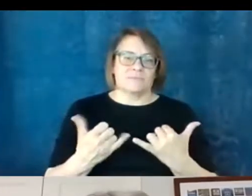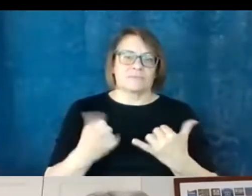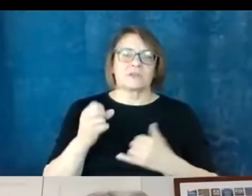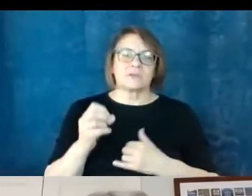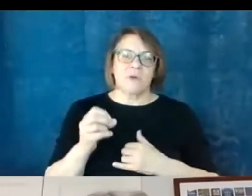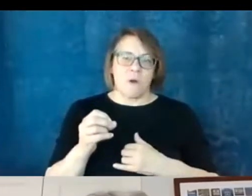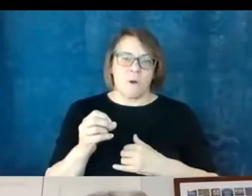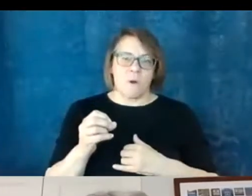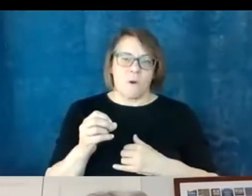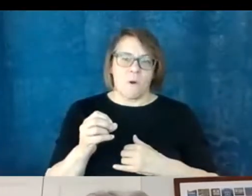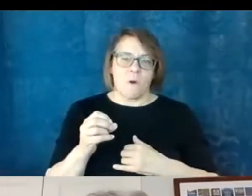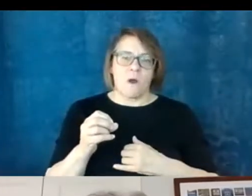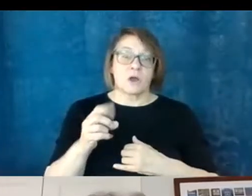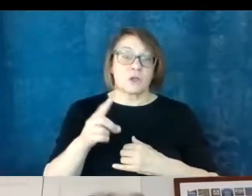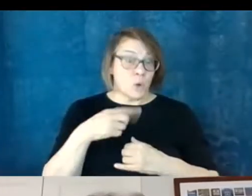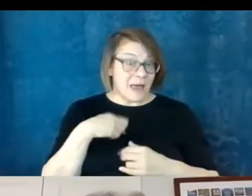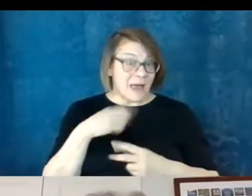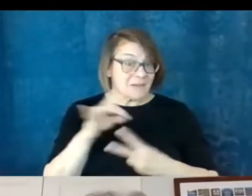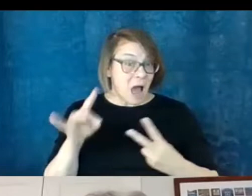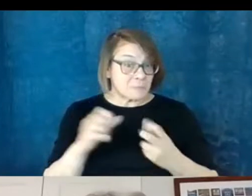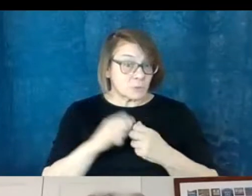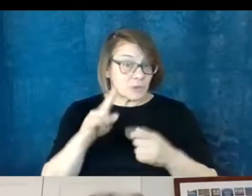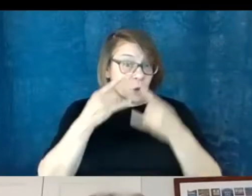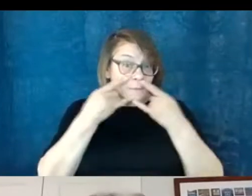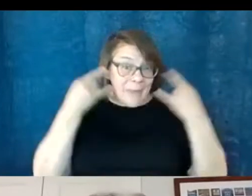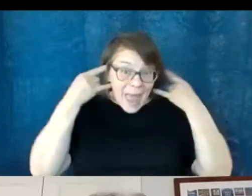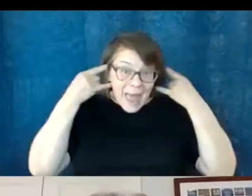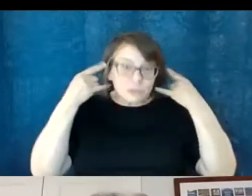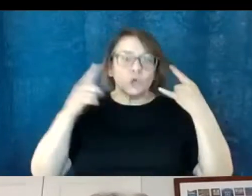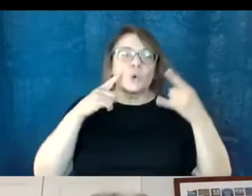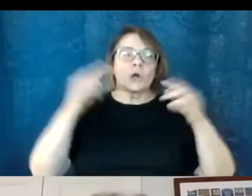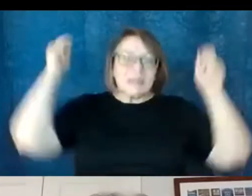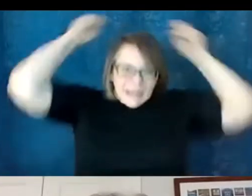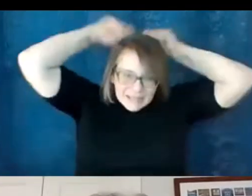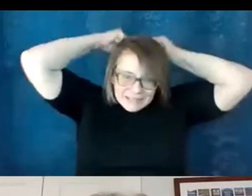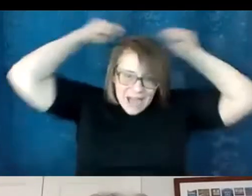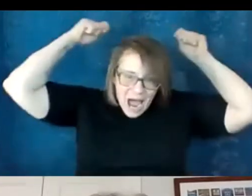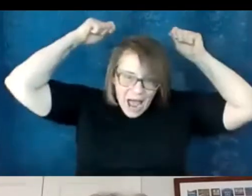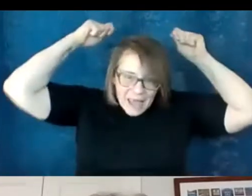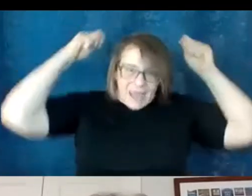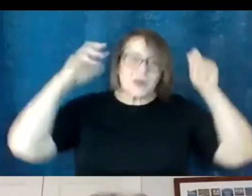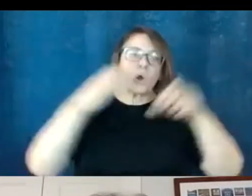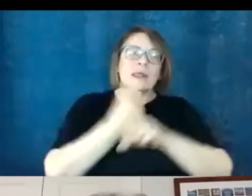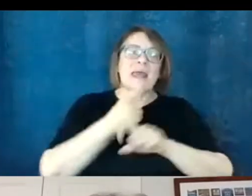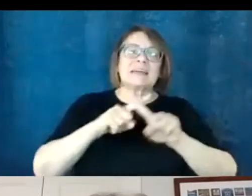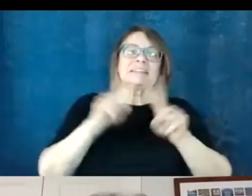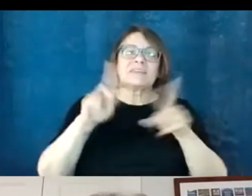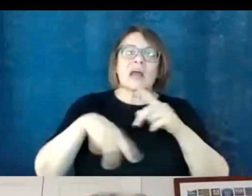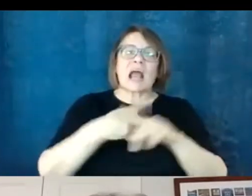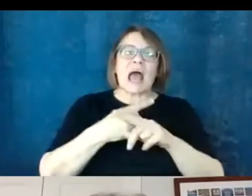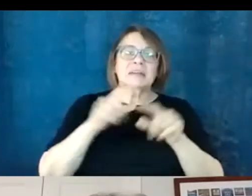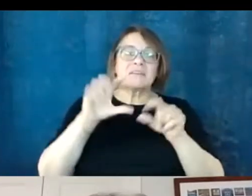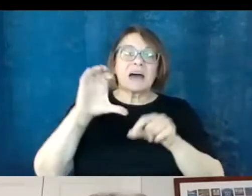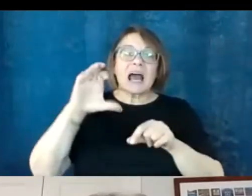So you have options with your mask where you could tie it behind you, get a different kind of clip, a clip to go behind you so you're not pulling off of